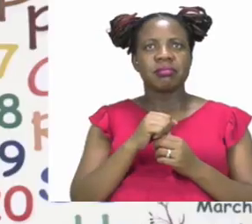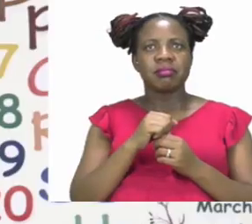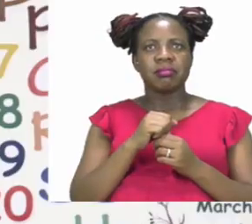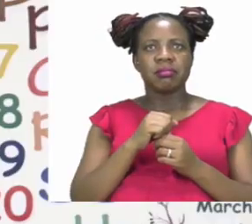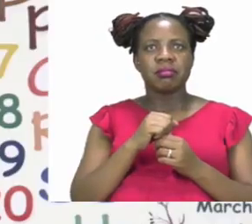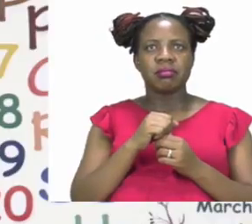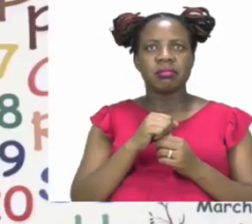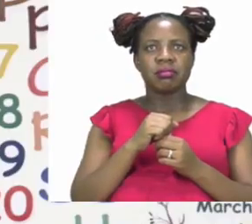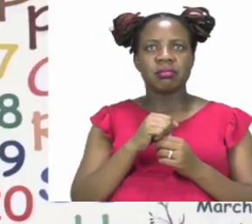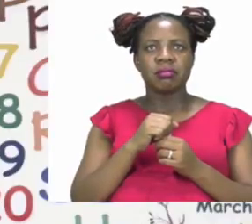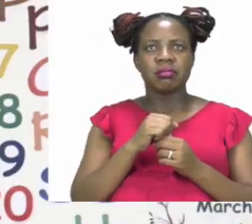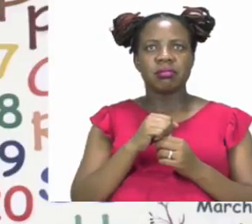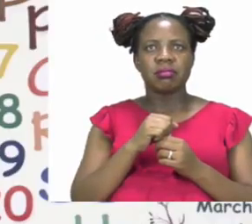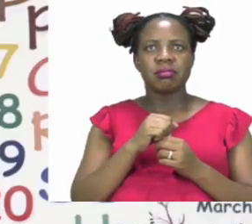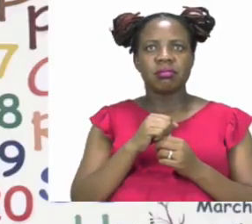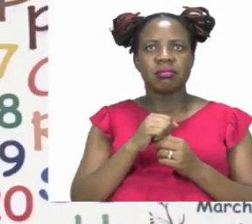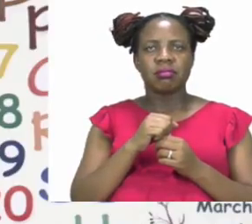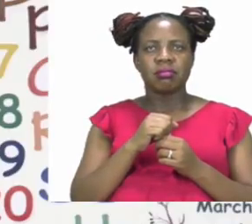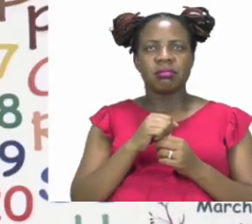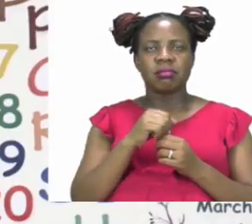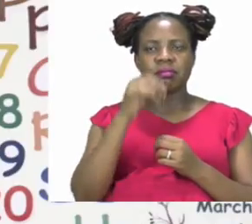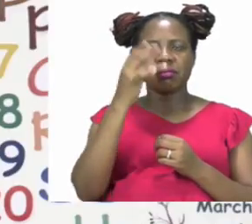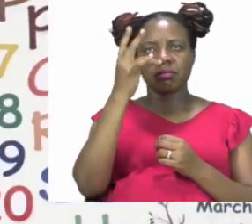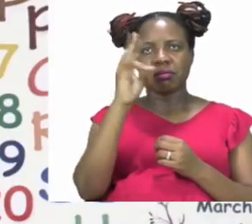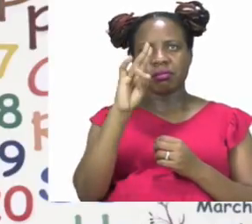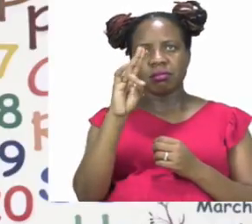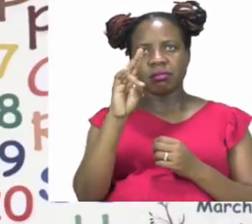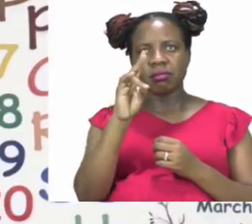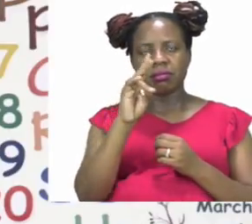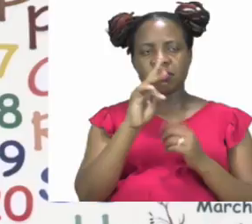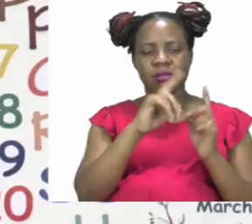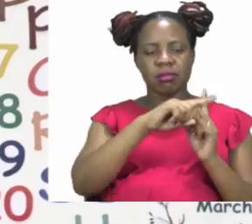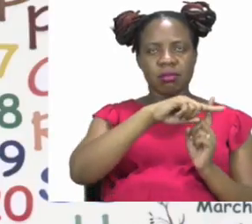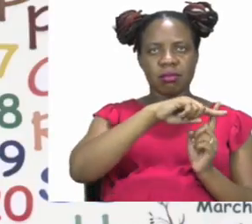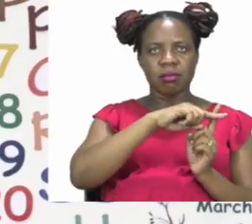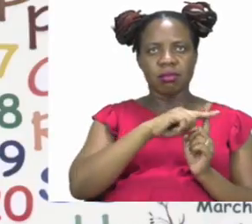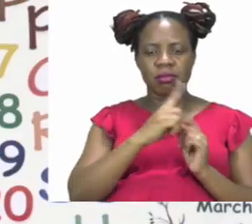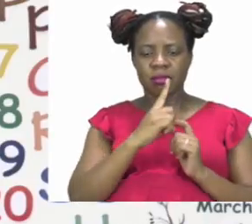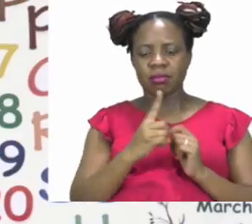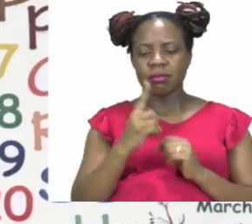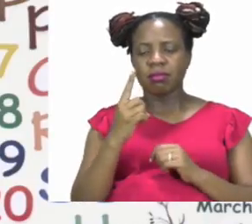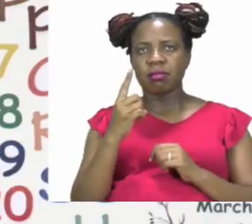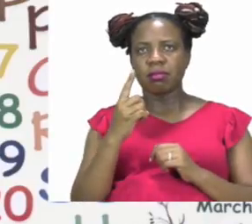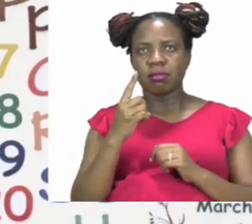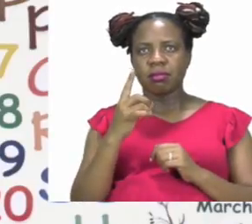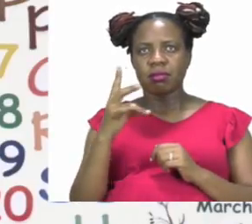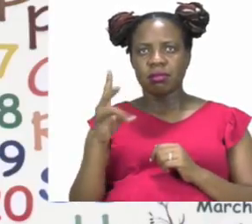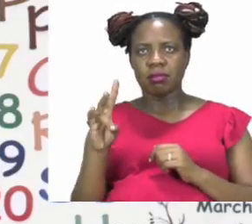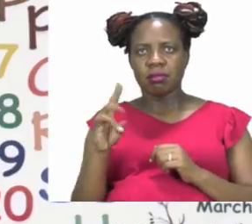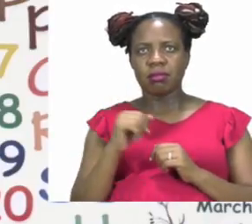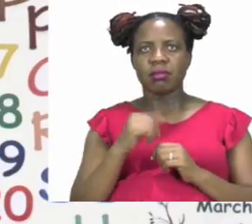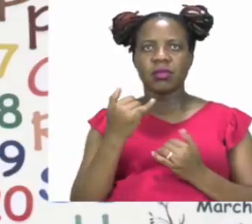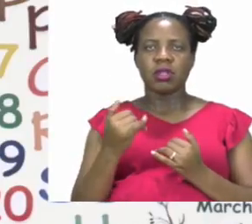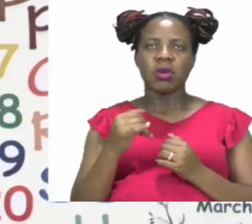it underneath each other. So we say 7 plus 7, all the units we